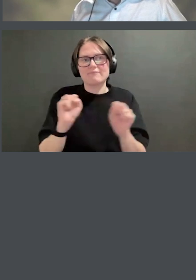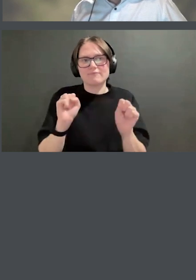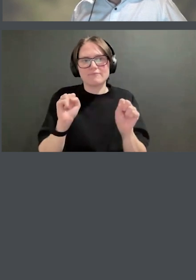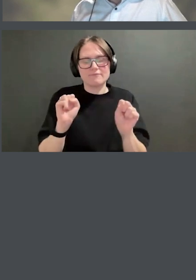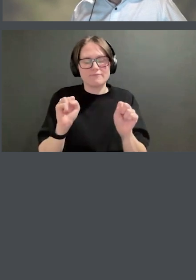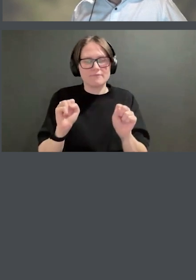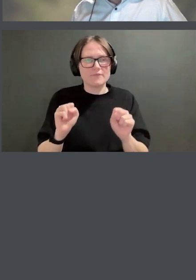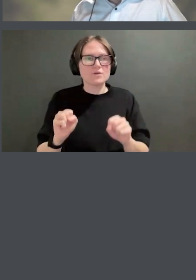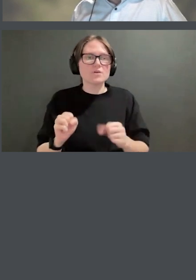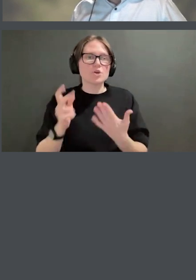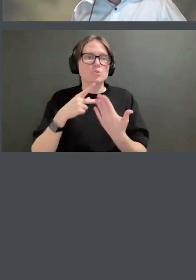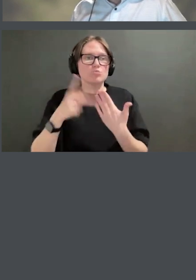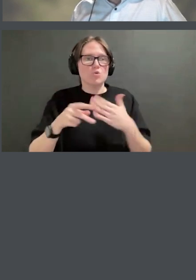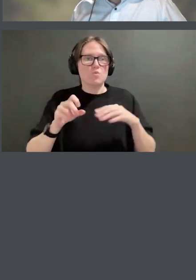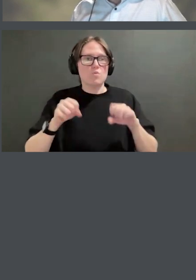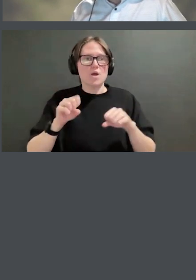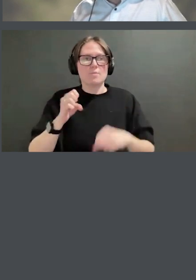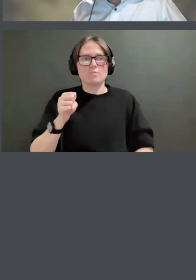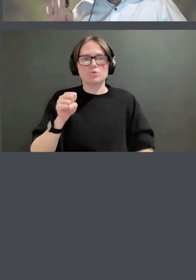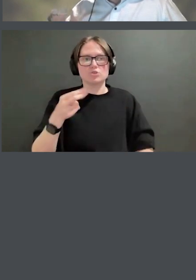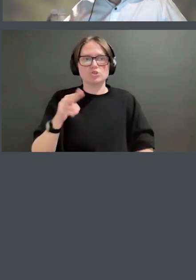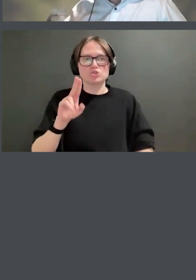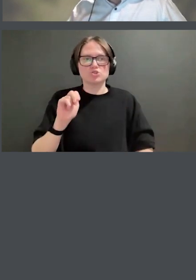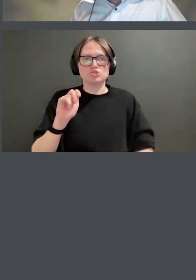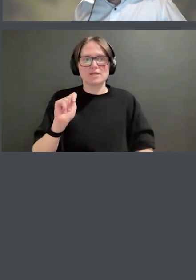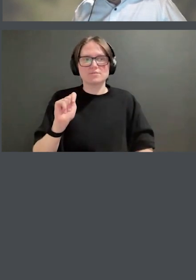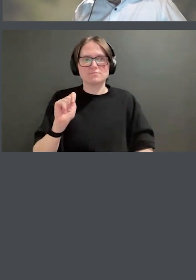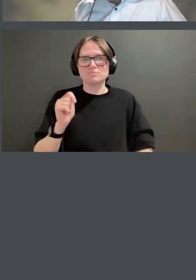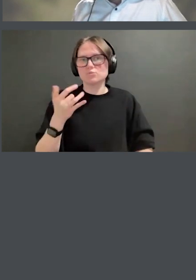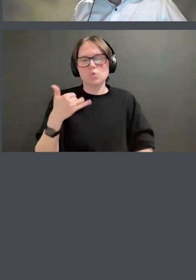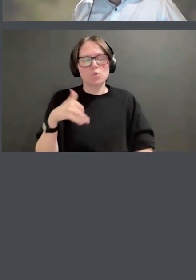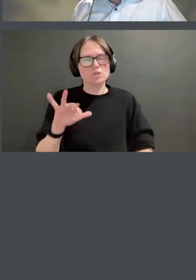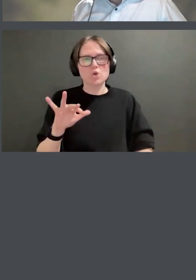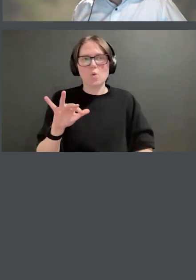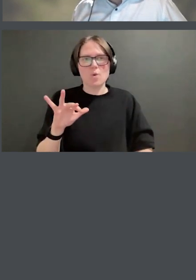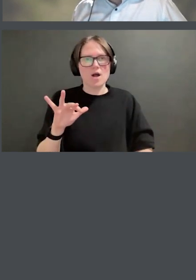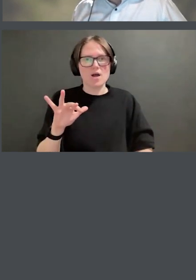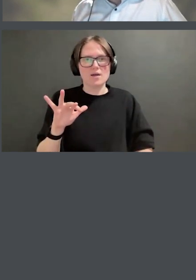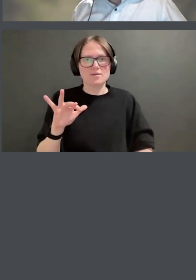Programmable shunts are things that we don't want to place an